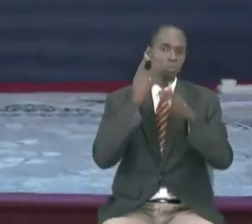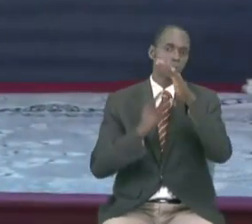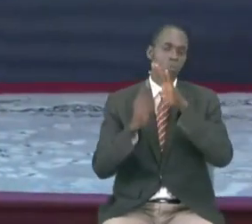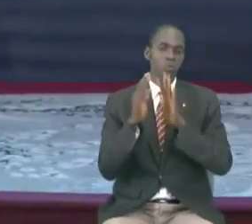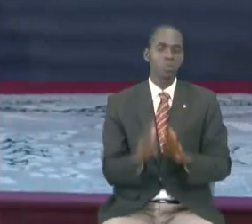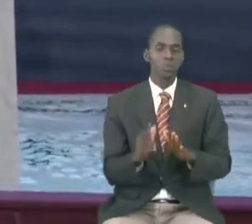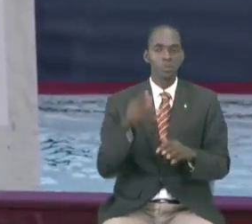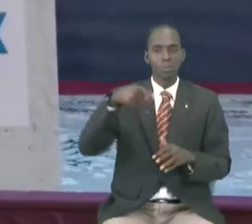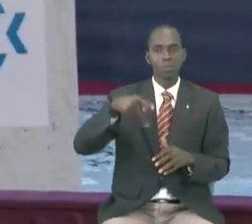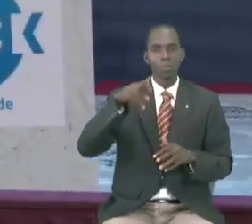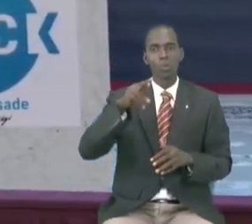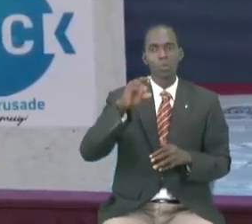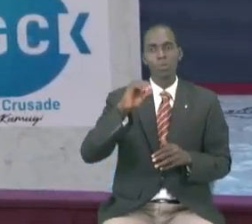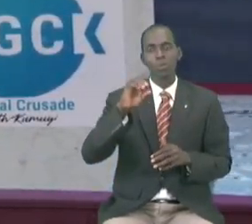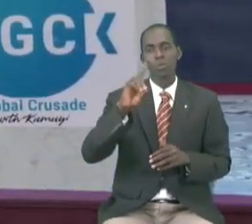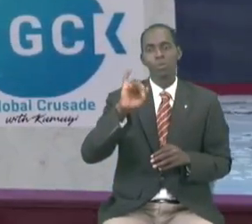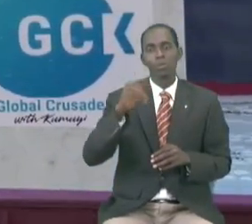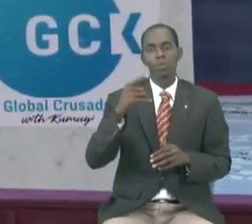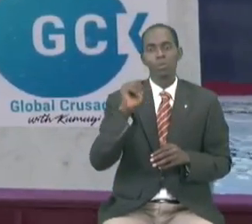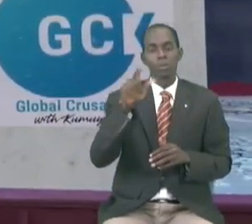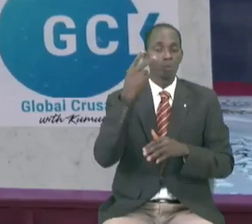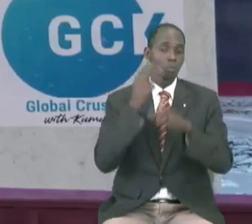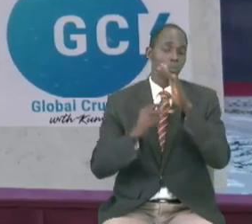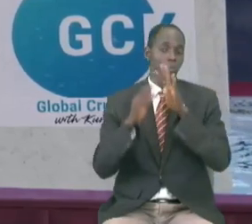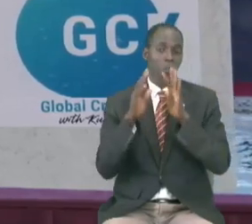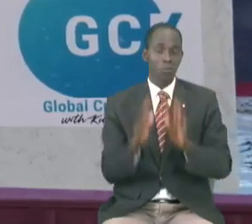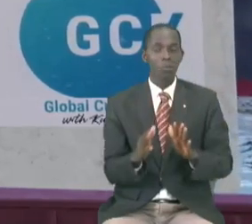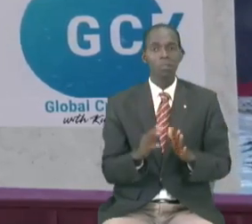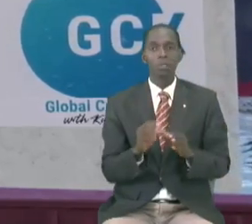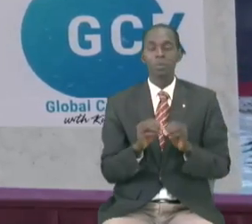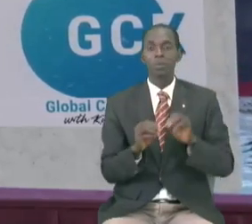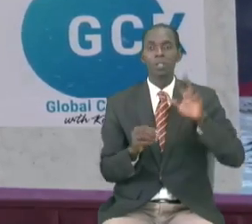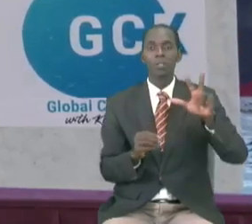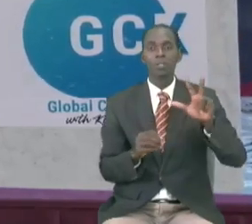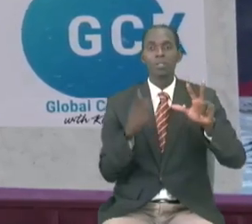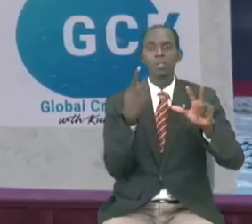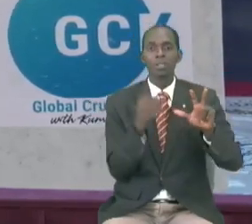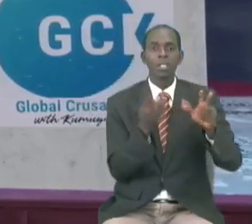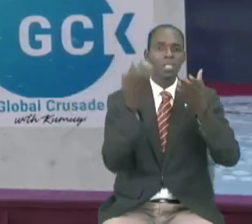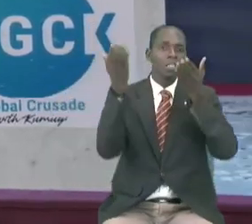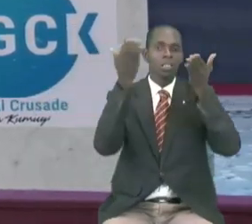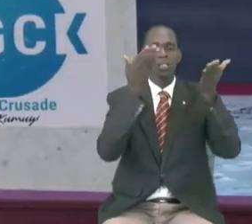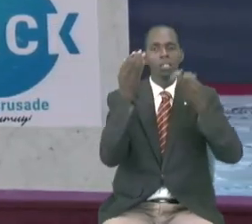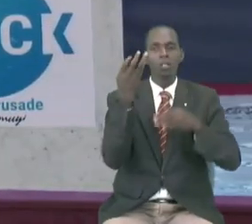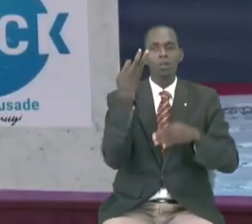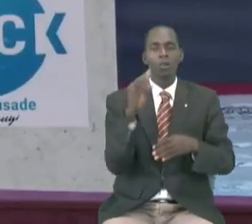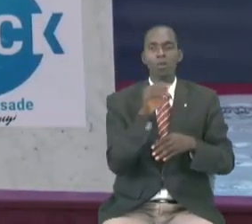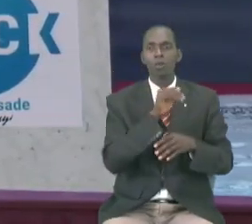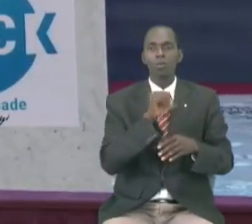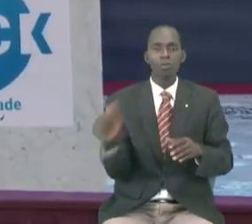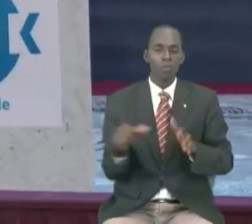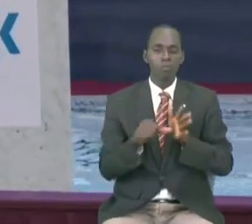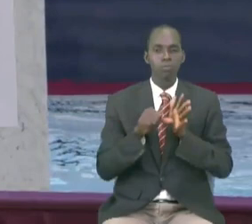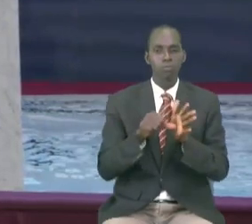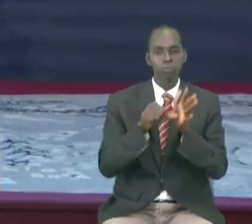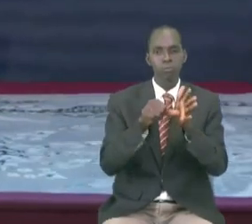a persuasive preacher. And then number 4, the selfishness of a protesting